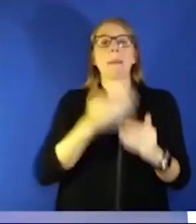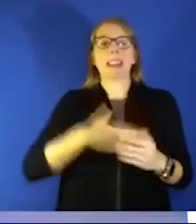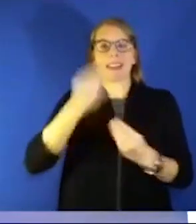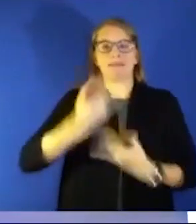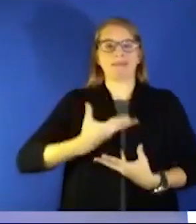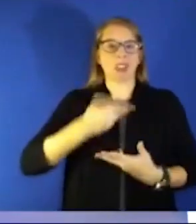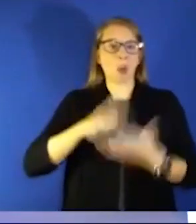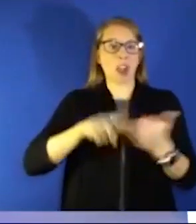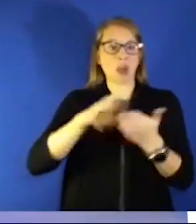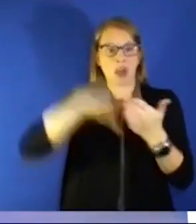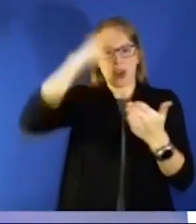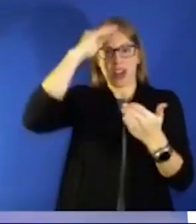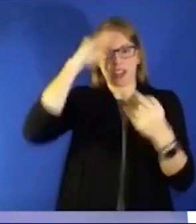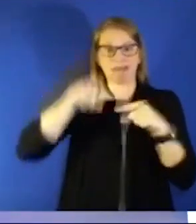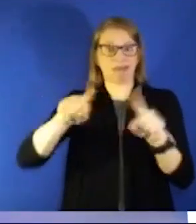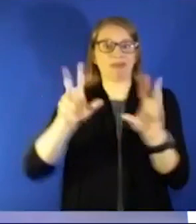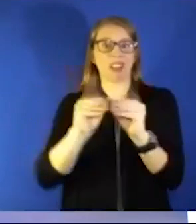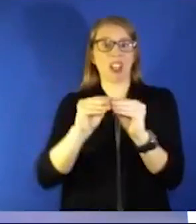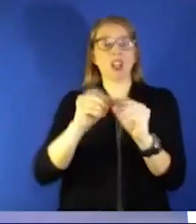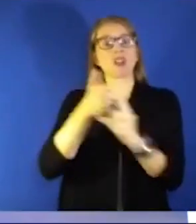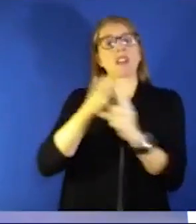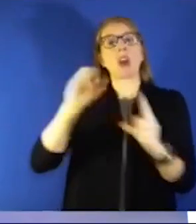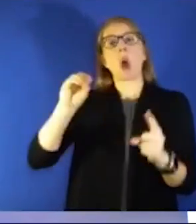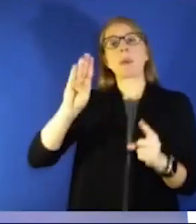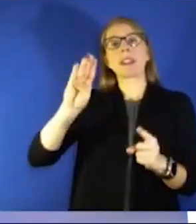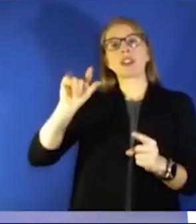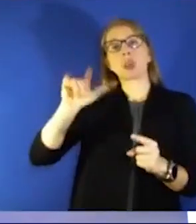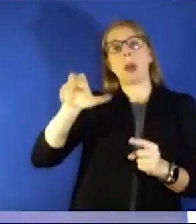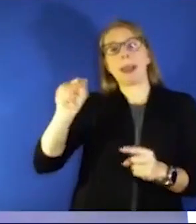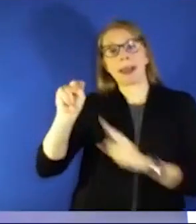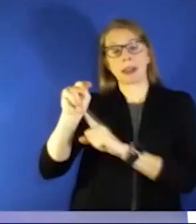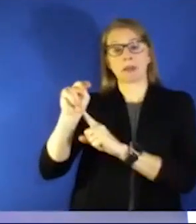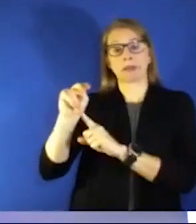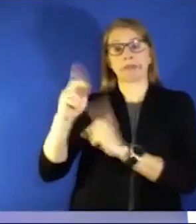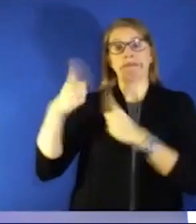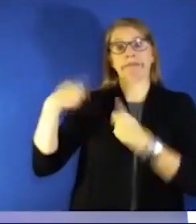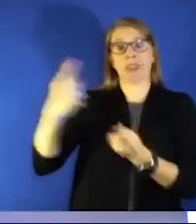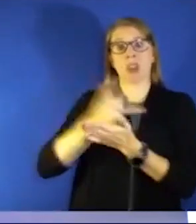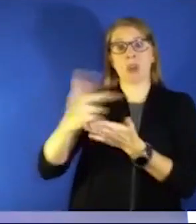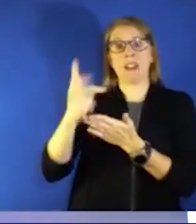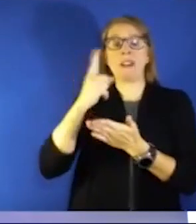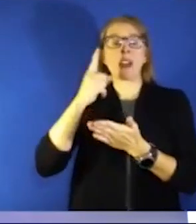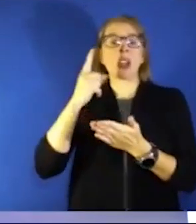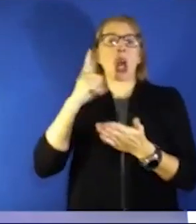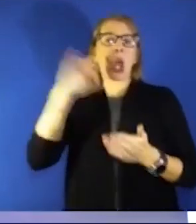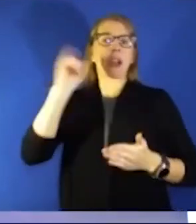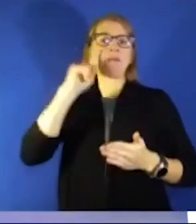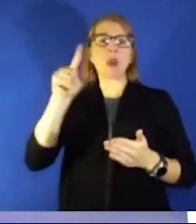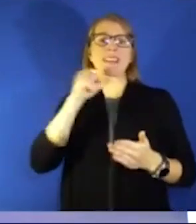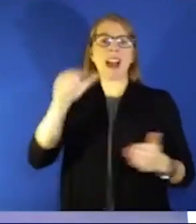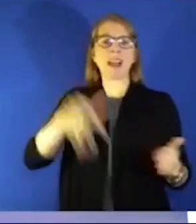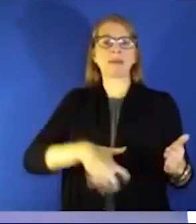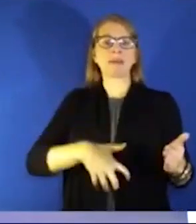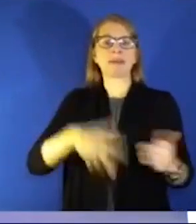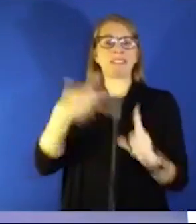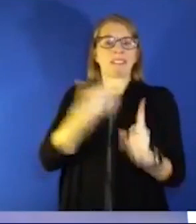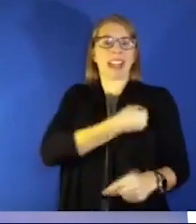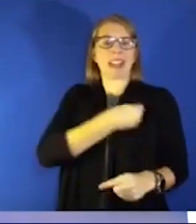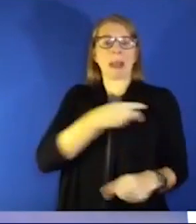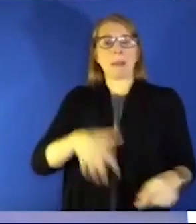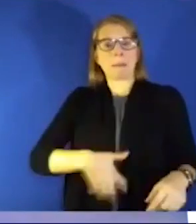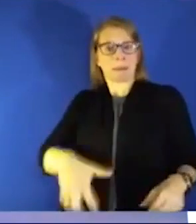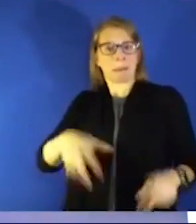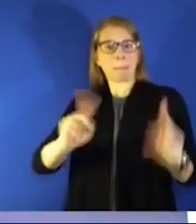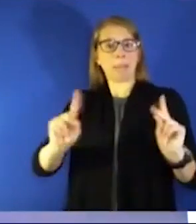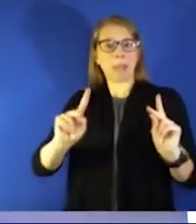an OBGYN, walk us through the past 3 weeks. What it has looked like for unvaccinated pregnant people. Are they struggling with the Delta variant?